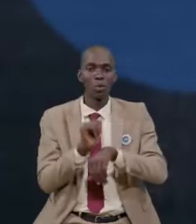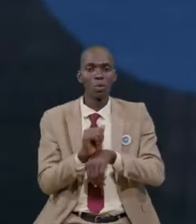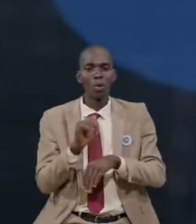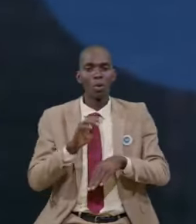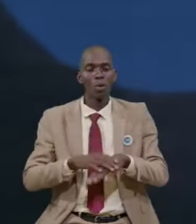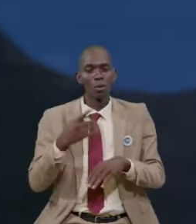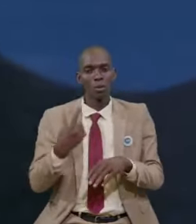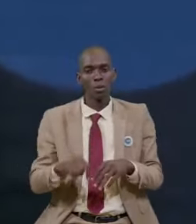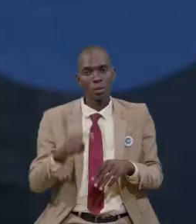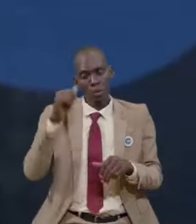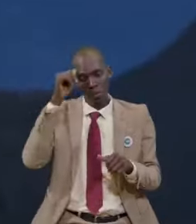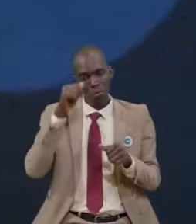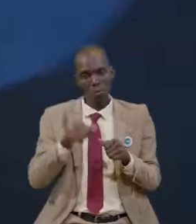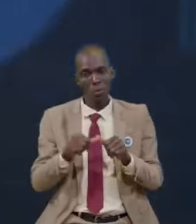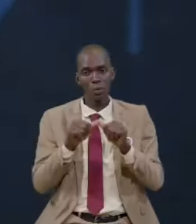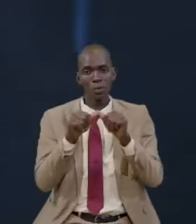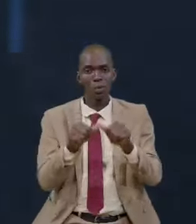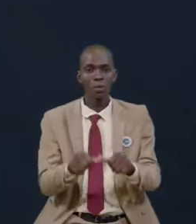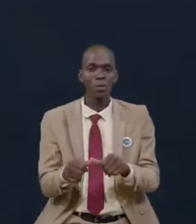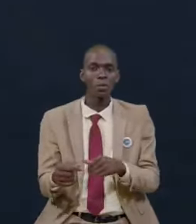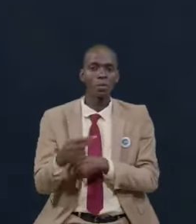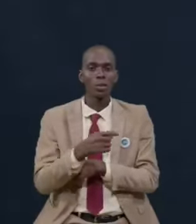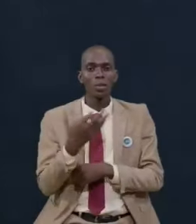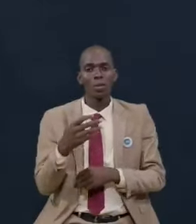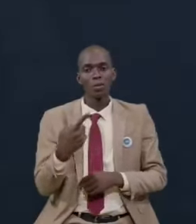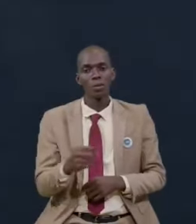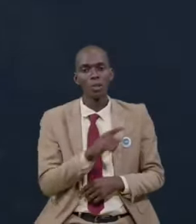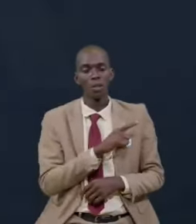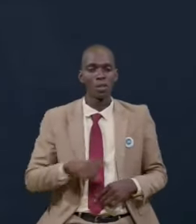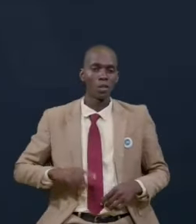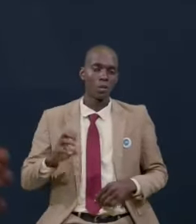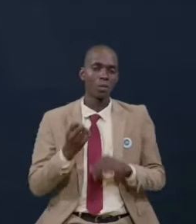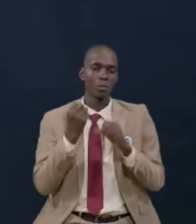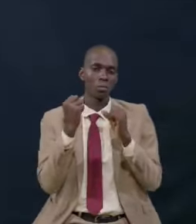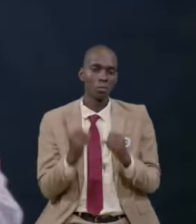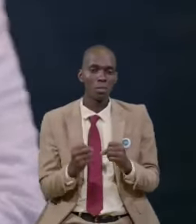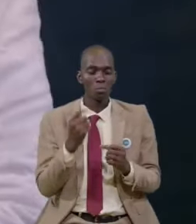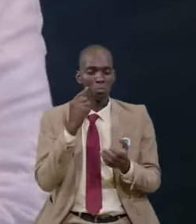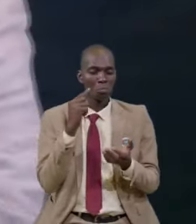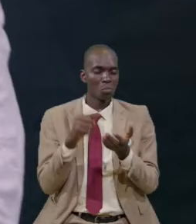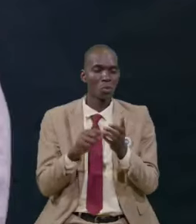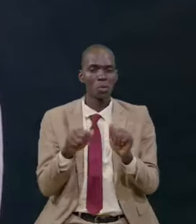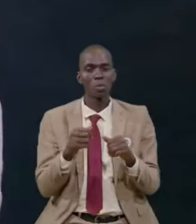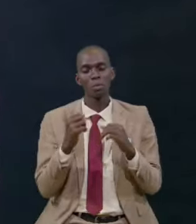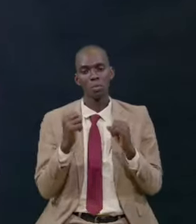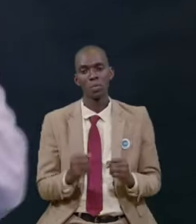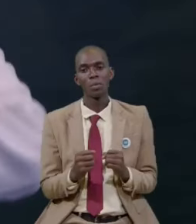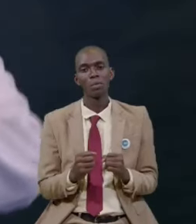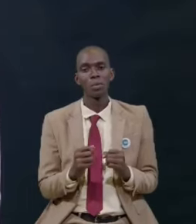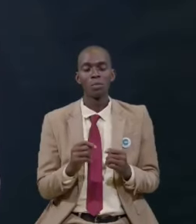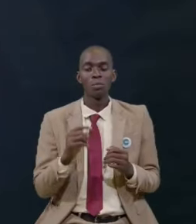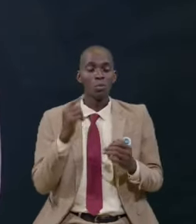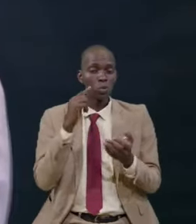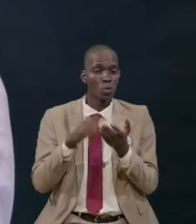day of the Lord's power. Notable miracles. Notable miracles on